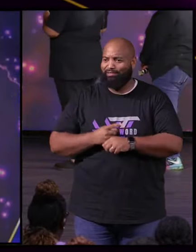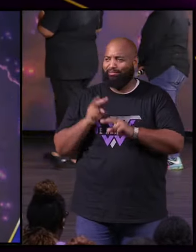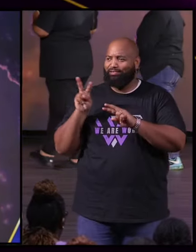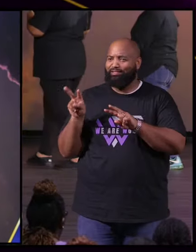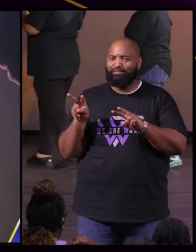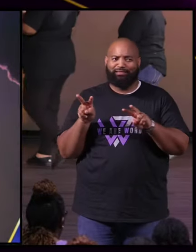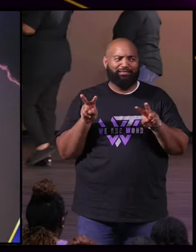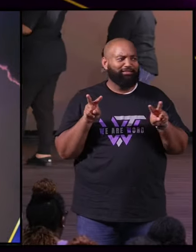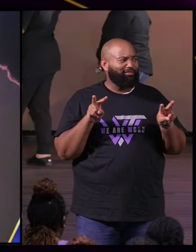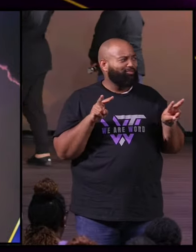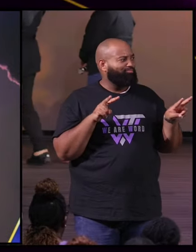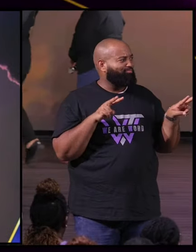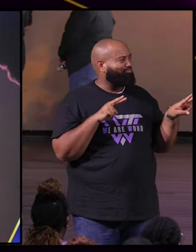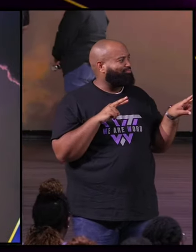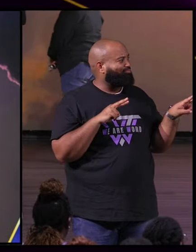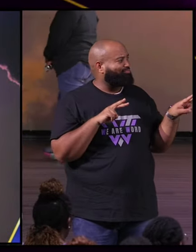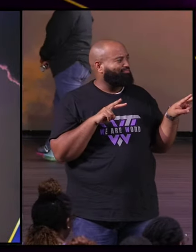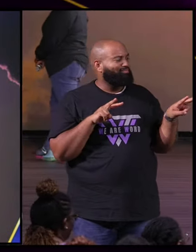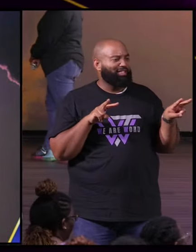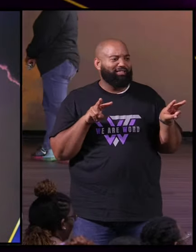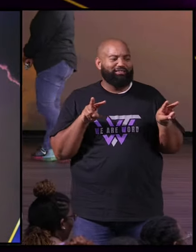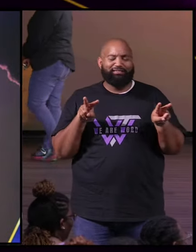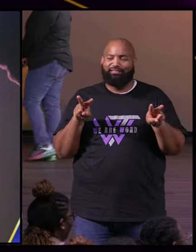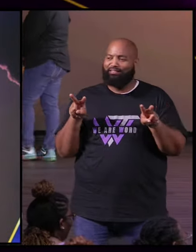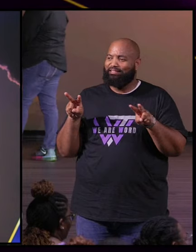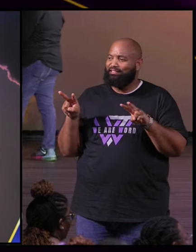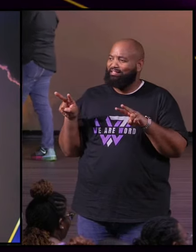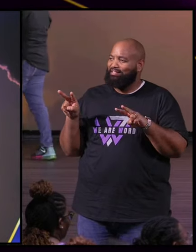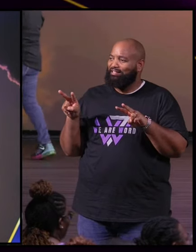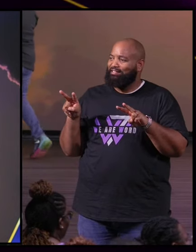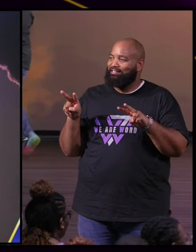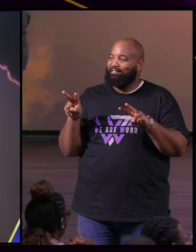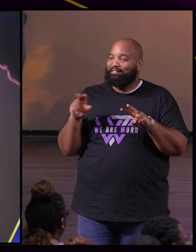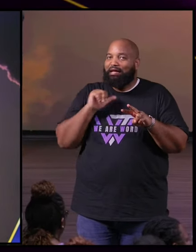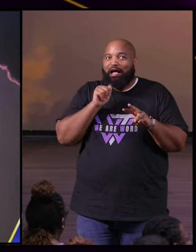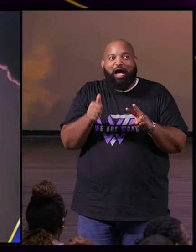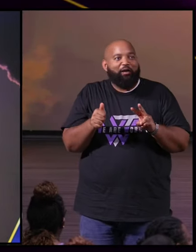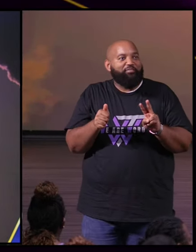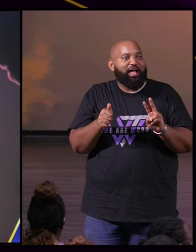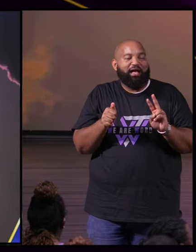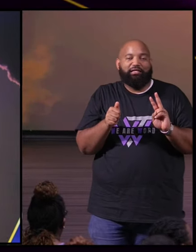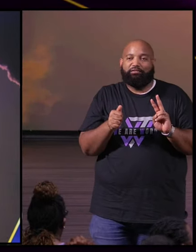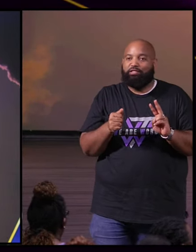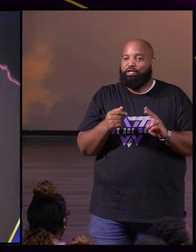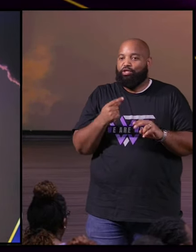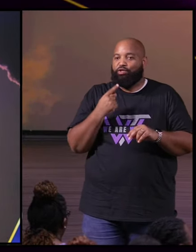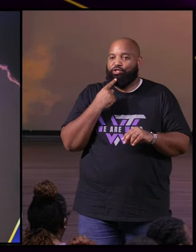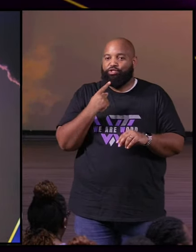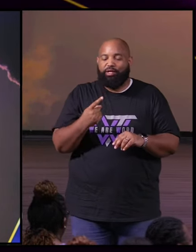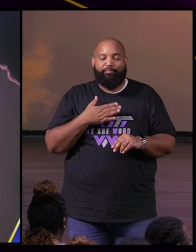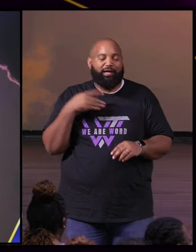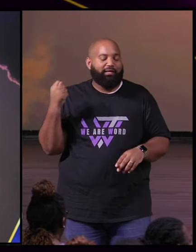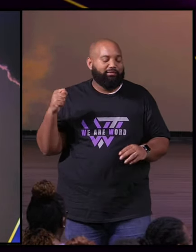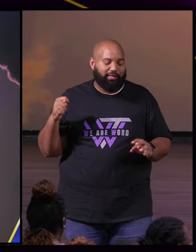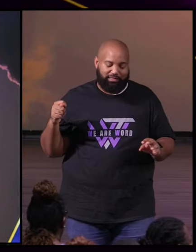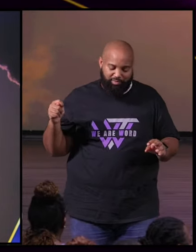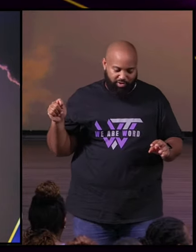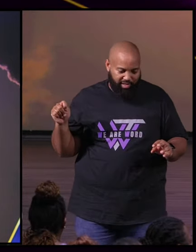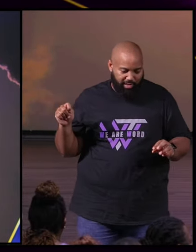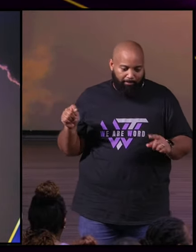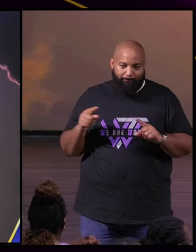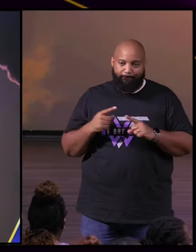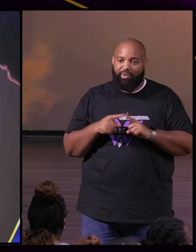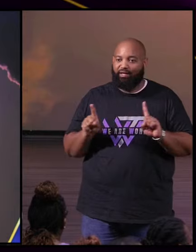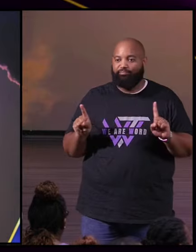all y'all in this room, and I'm not gonna get on my soapbox and share my testimony,